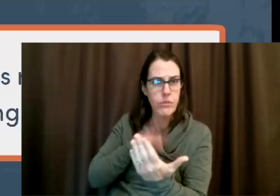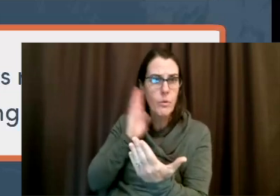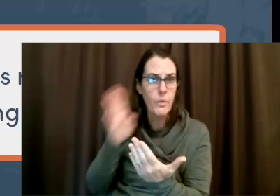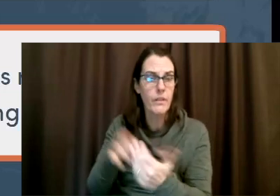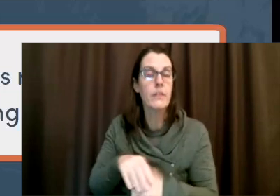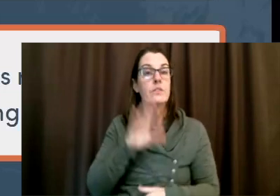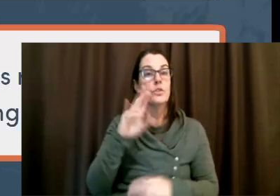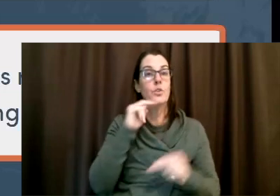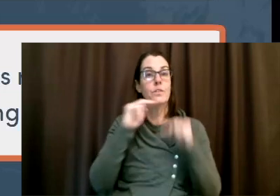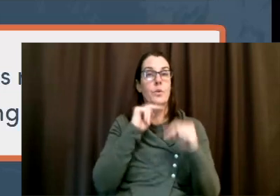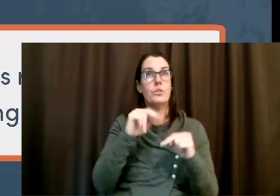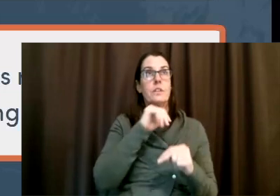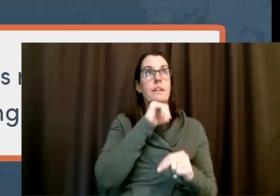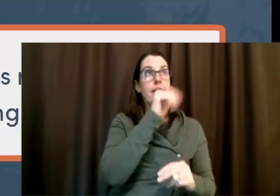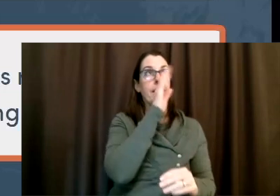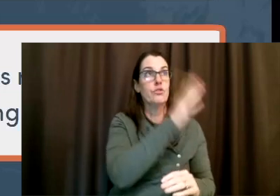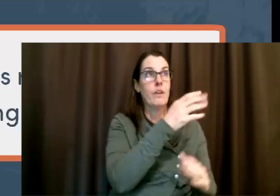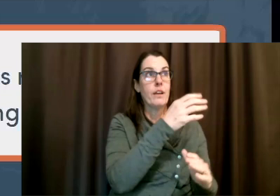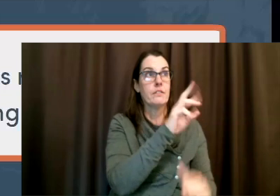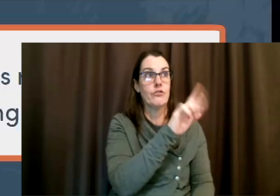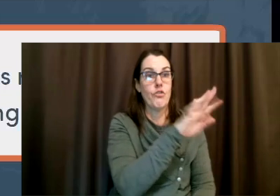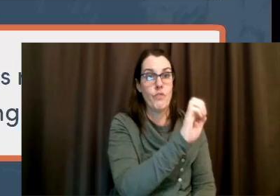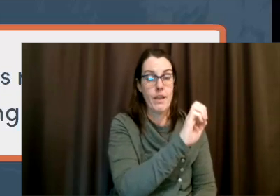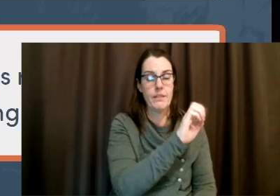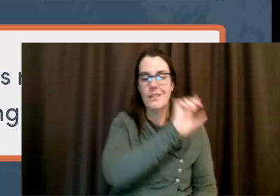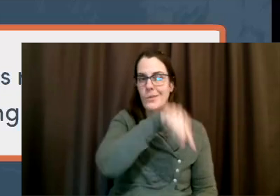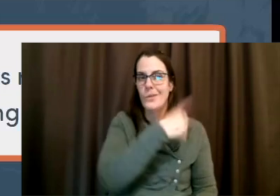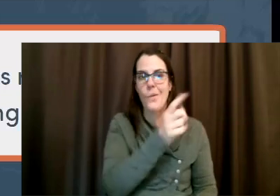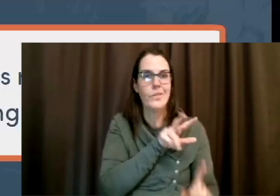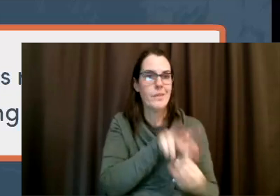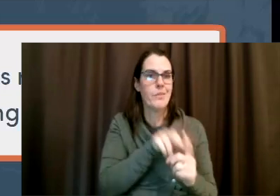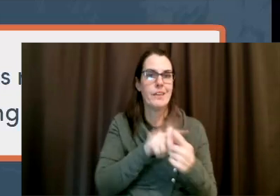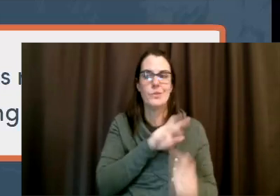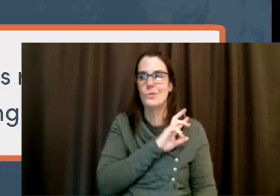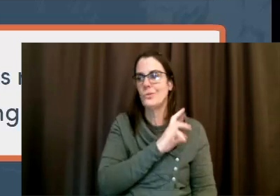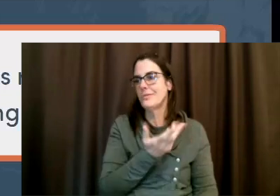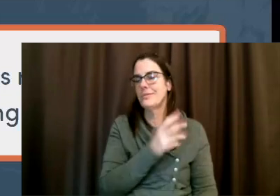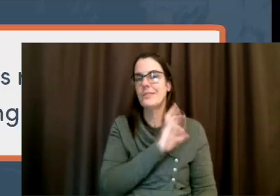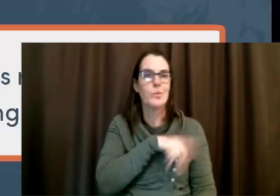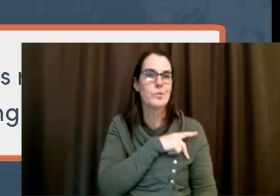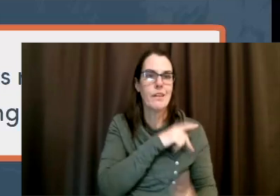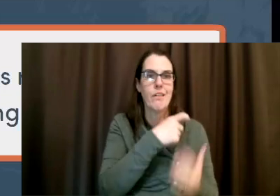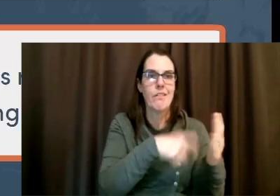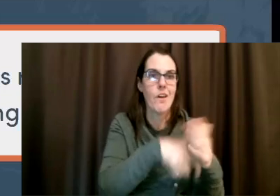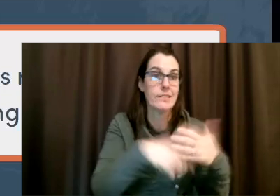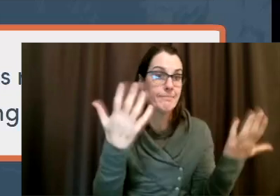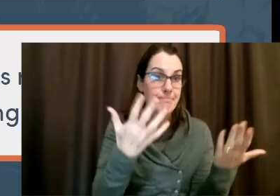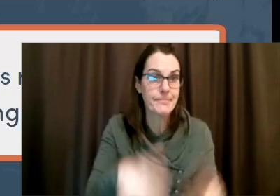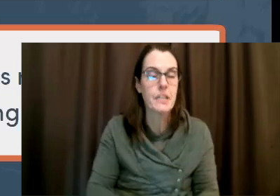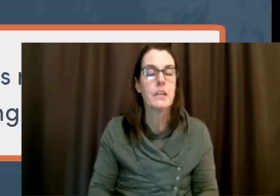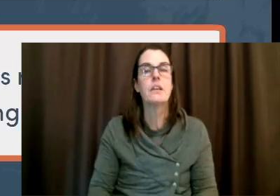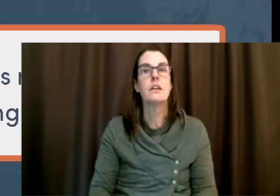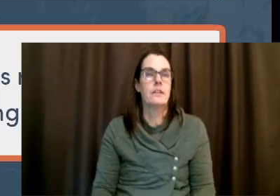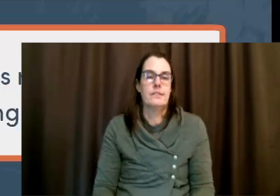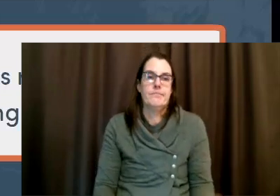negotiated indirect rate will only be applicable to, let's say, personnel costs, right? And so you can apply it to direct